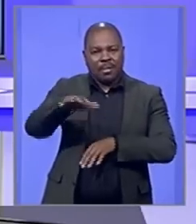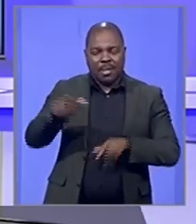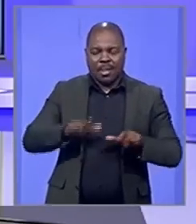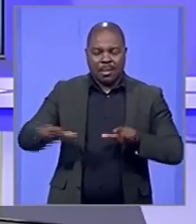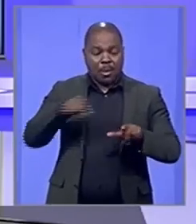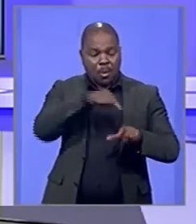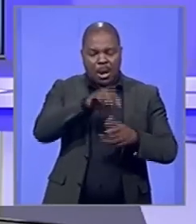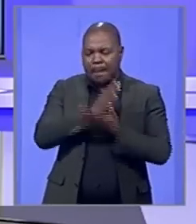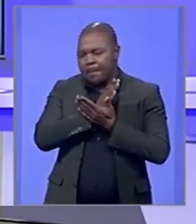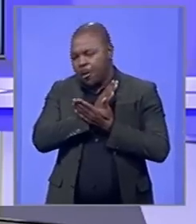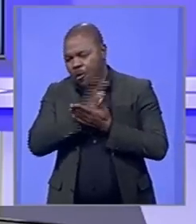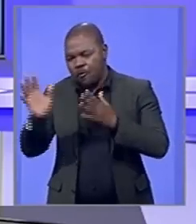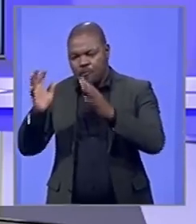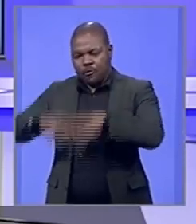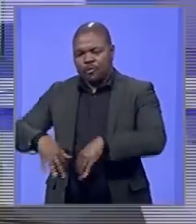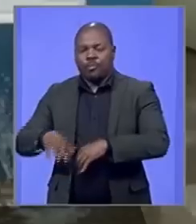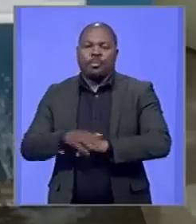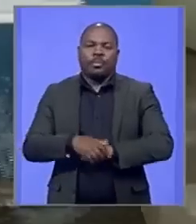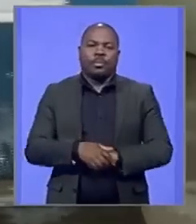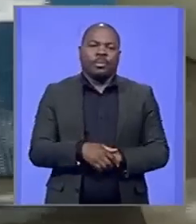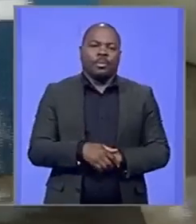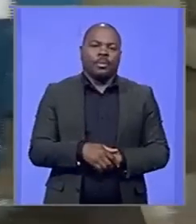kwa Limpopo.